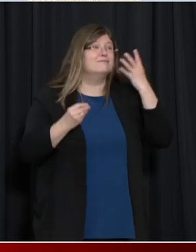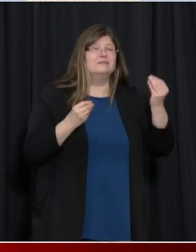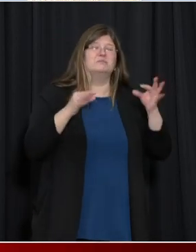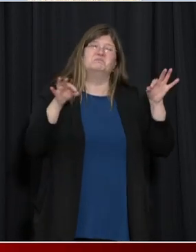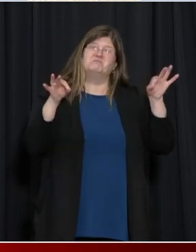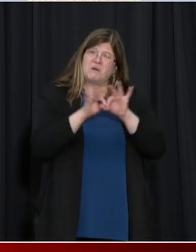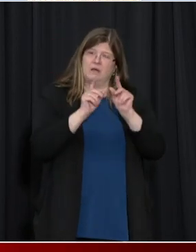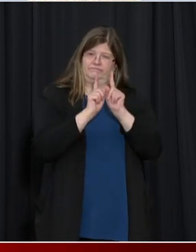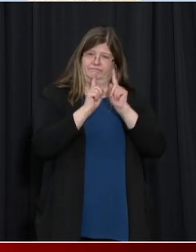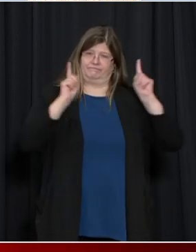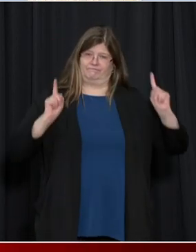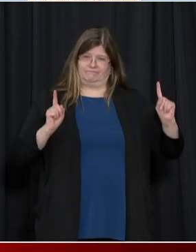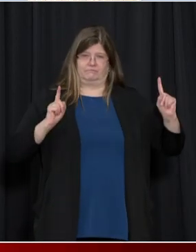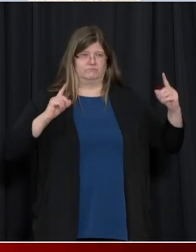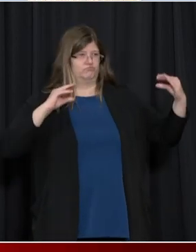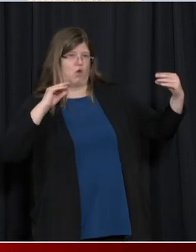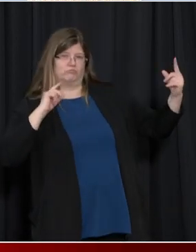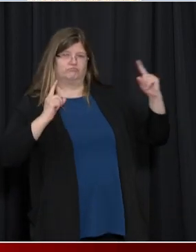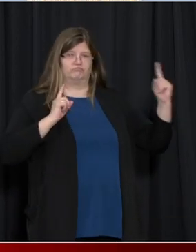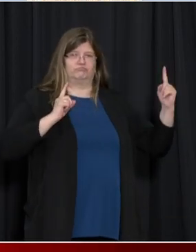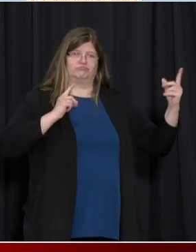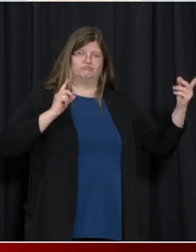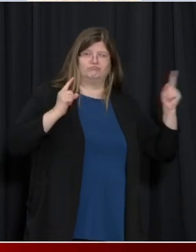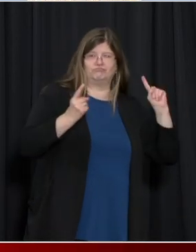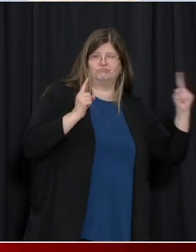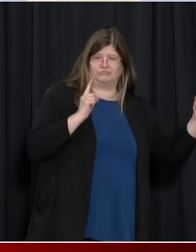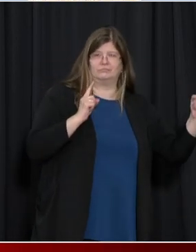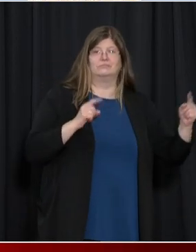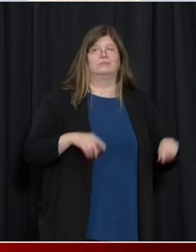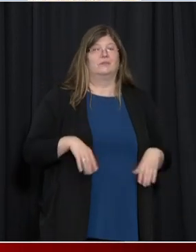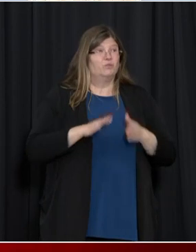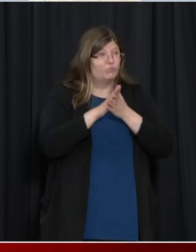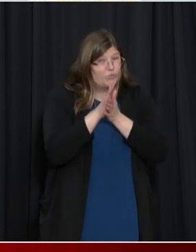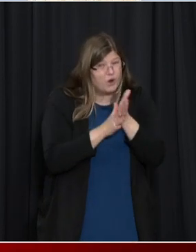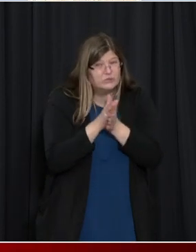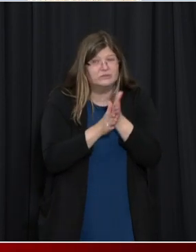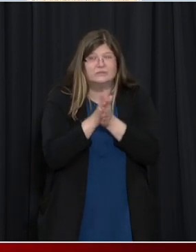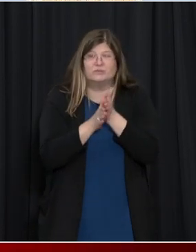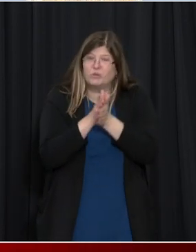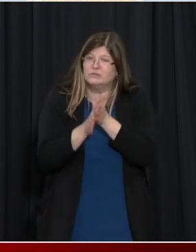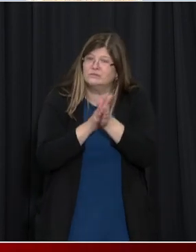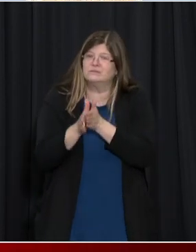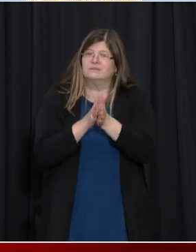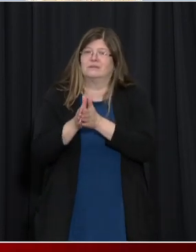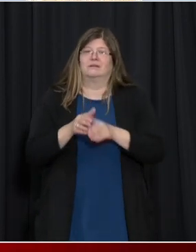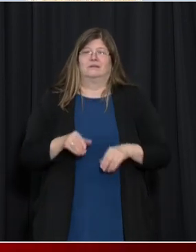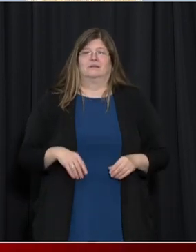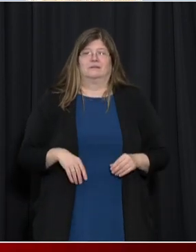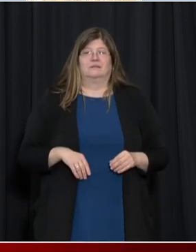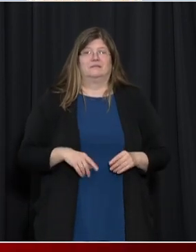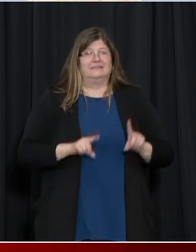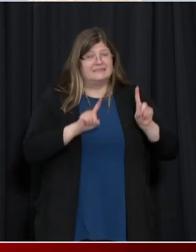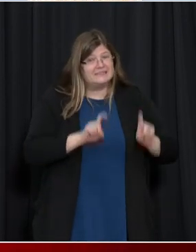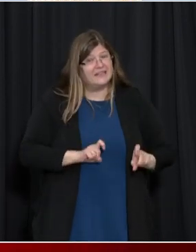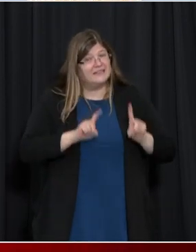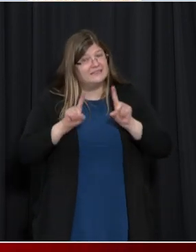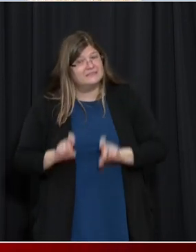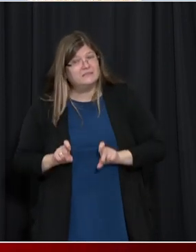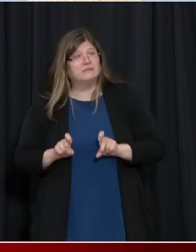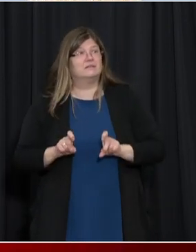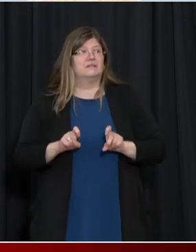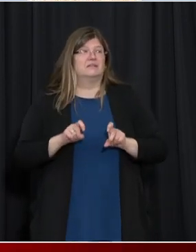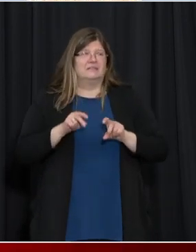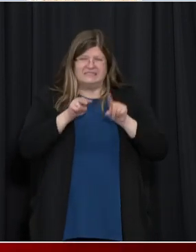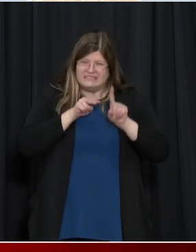used surfaces, and testing and contact tracing. So part of what we will discuss with